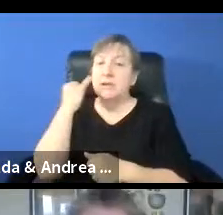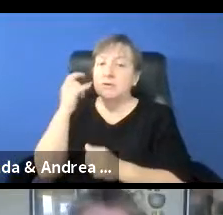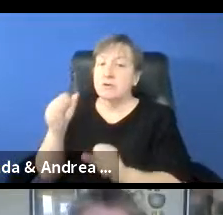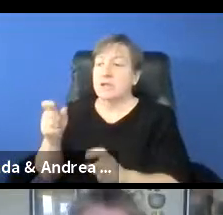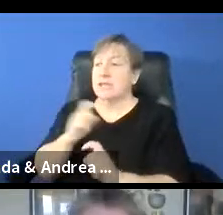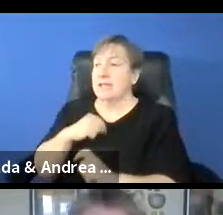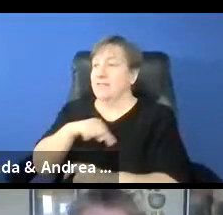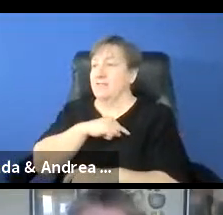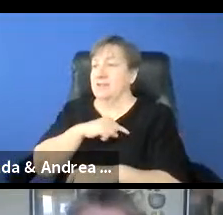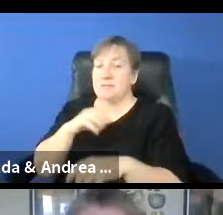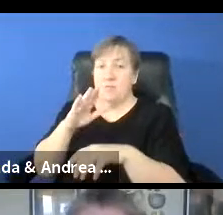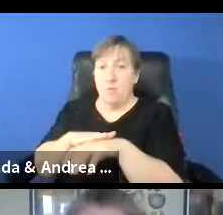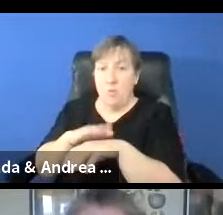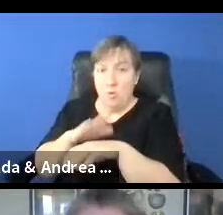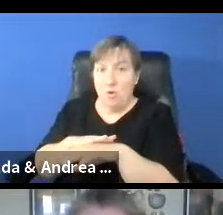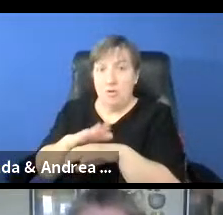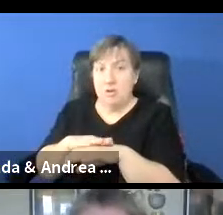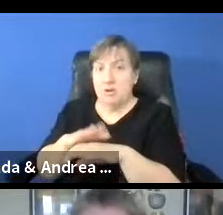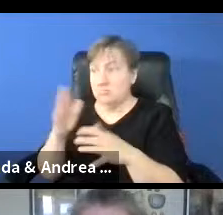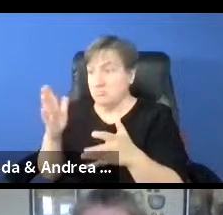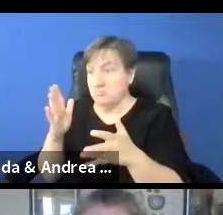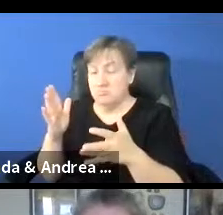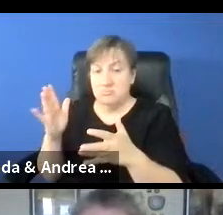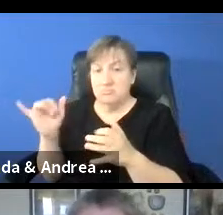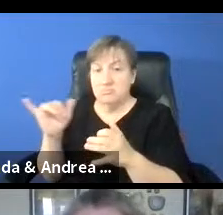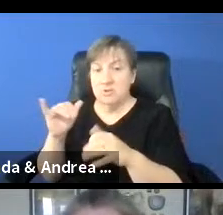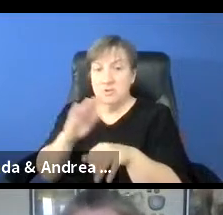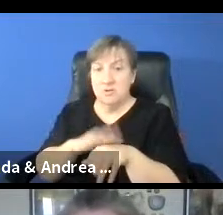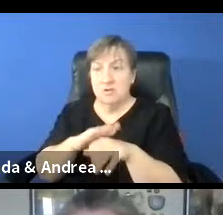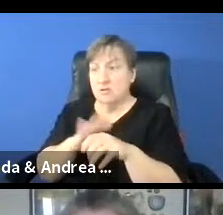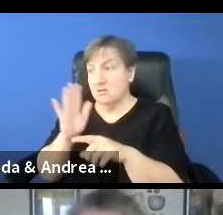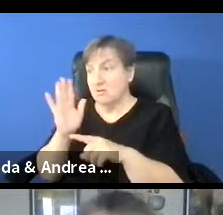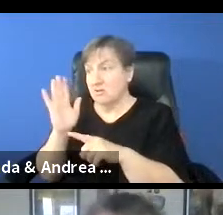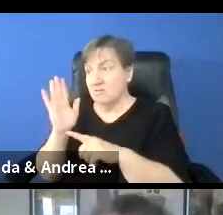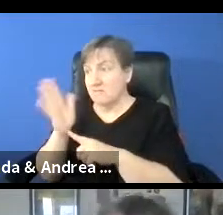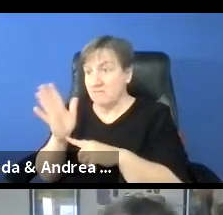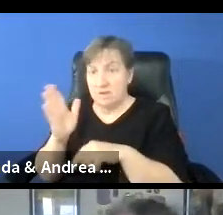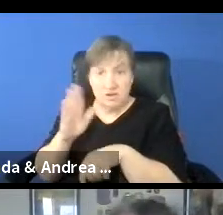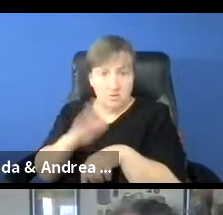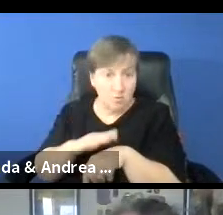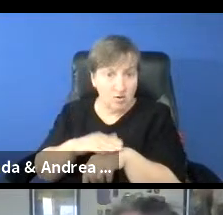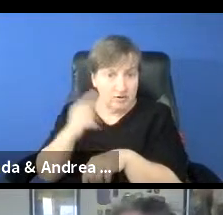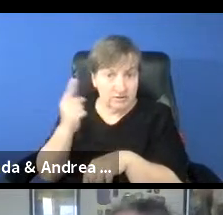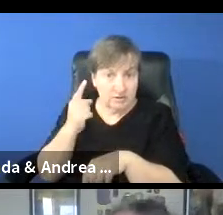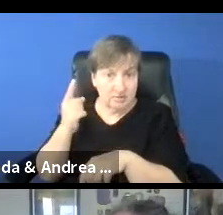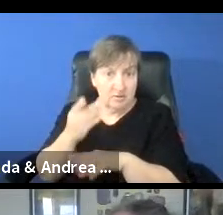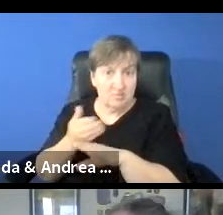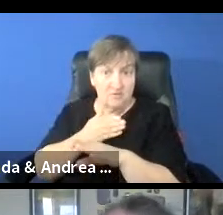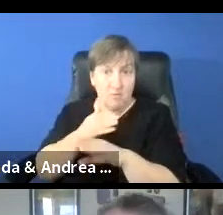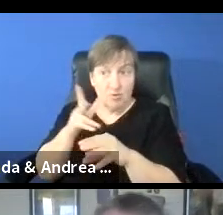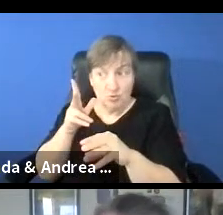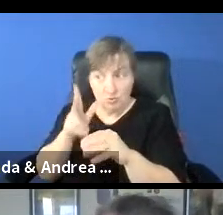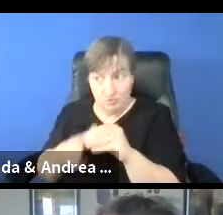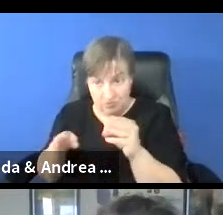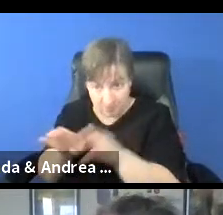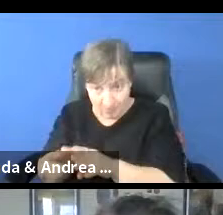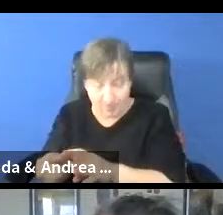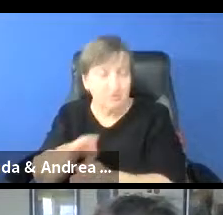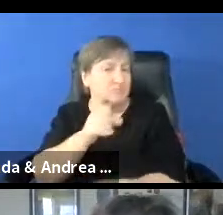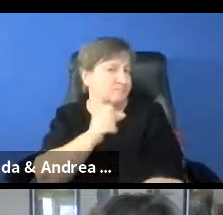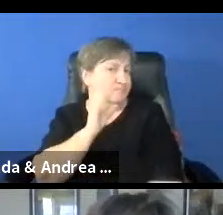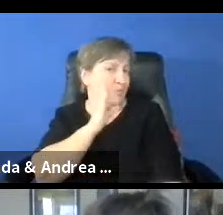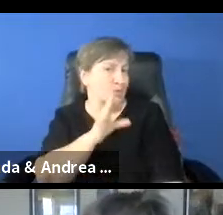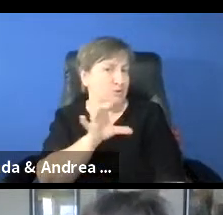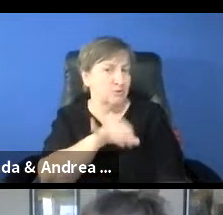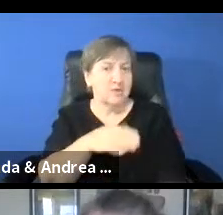a warning, like a warning, a 5 minute warning or something like that before you cut us out. We'll do, John, now.